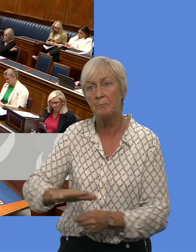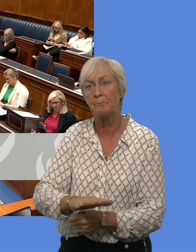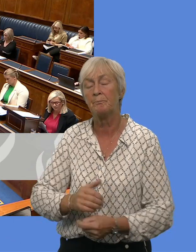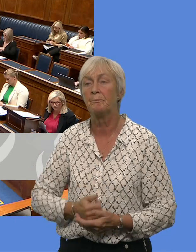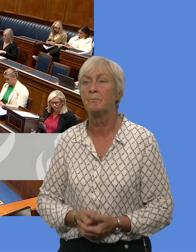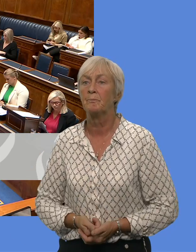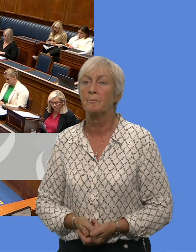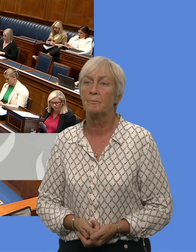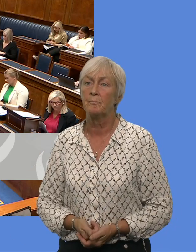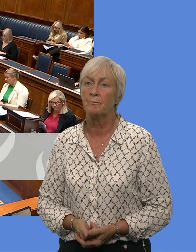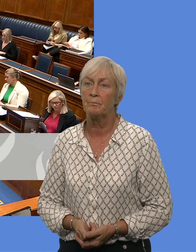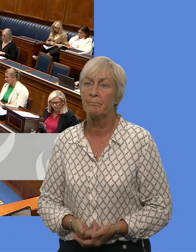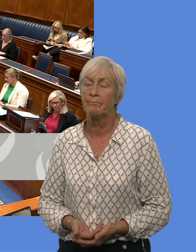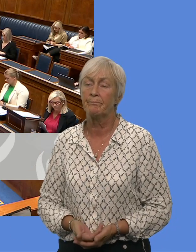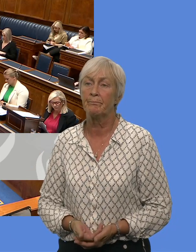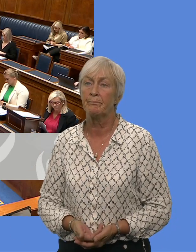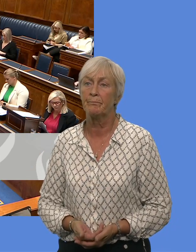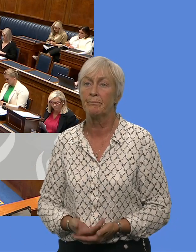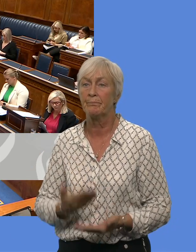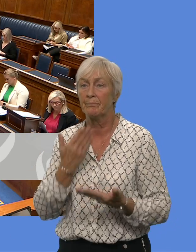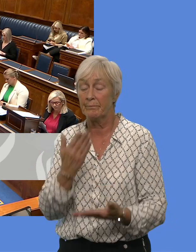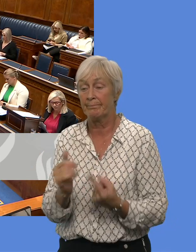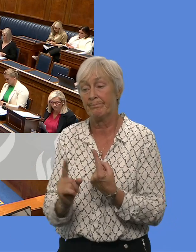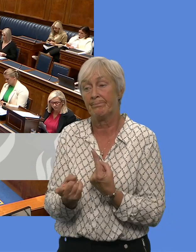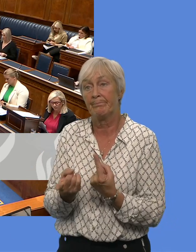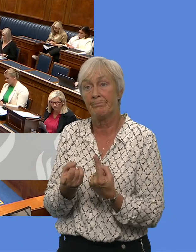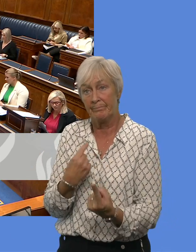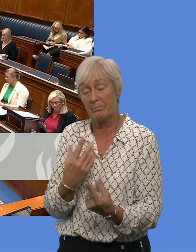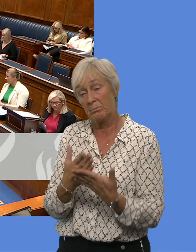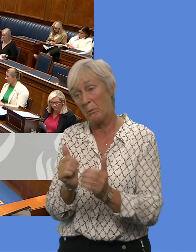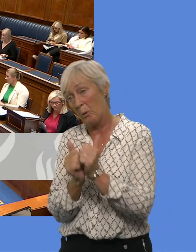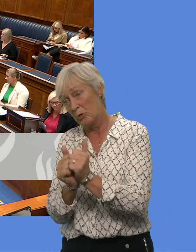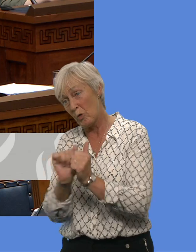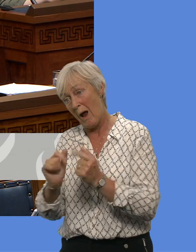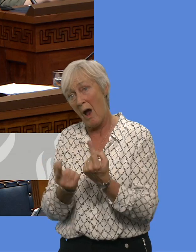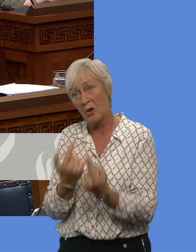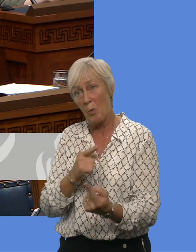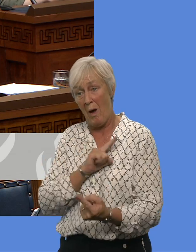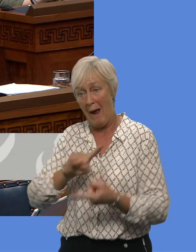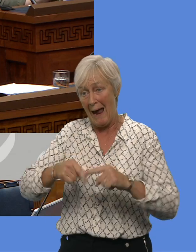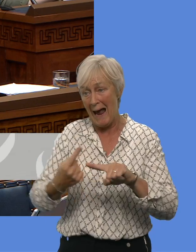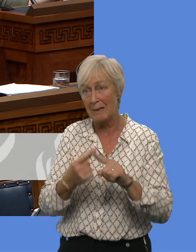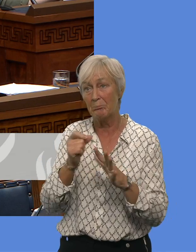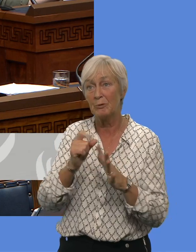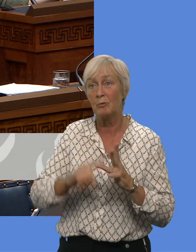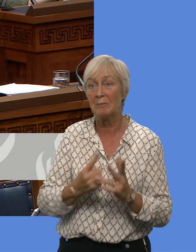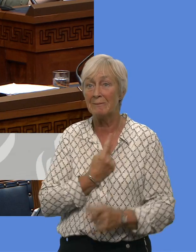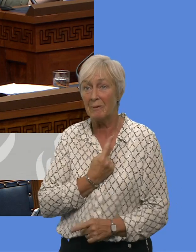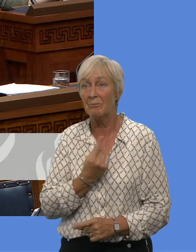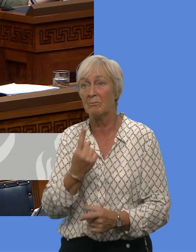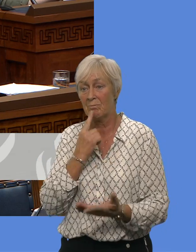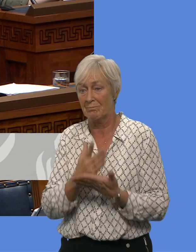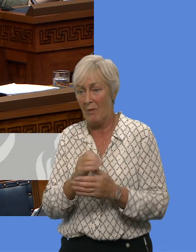Butler. I thank the Deputy First Minister for her answer, and I appreciate the answer because as a former prison officer who lost around